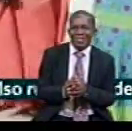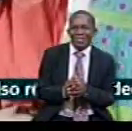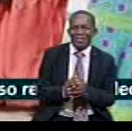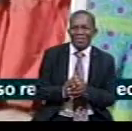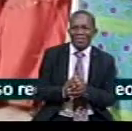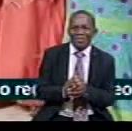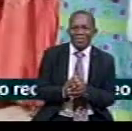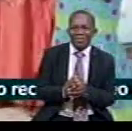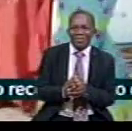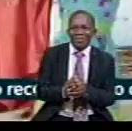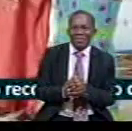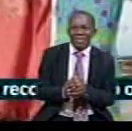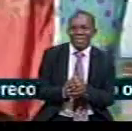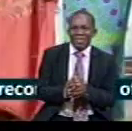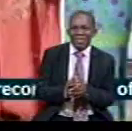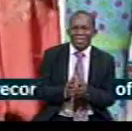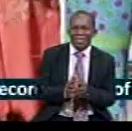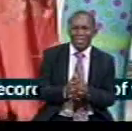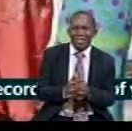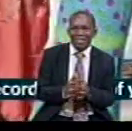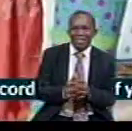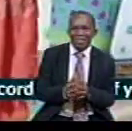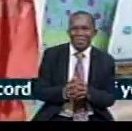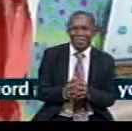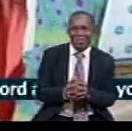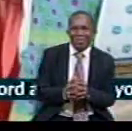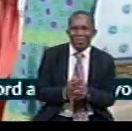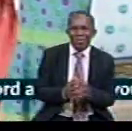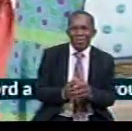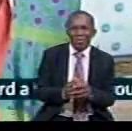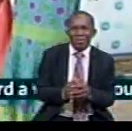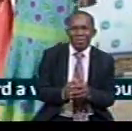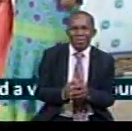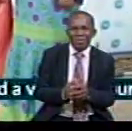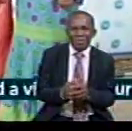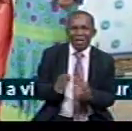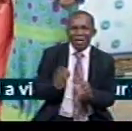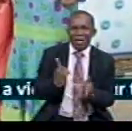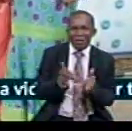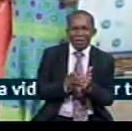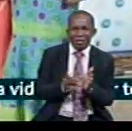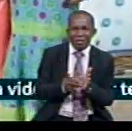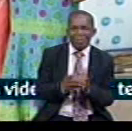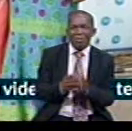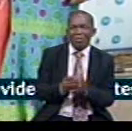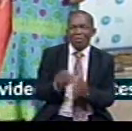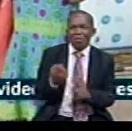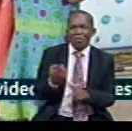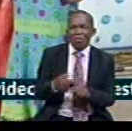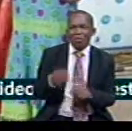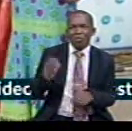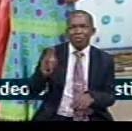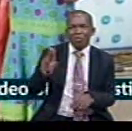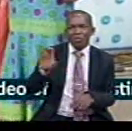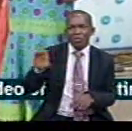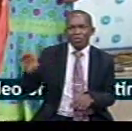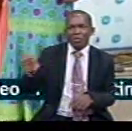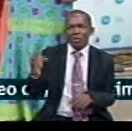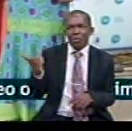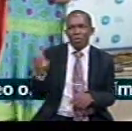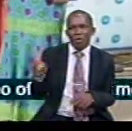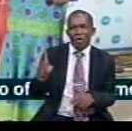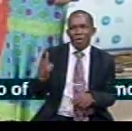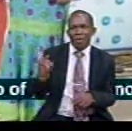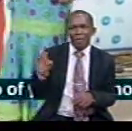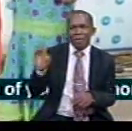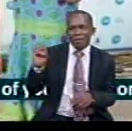I praise the Lord. So I'm Dr. Gloria Uswan Bruce from UCC, where in my schools.